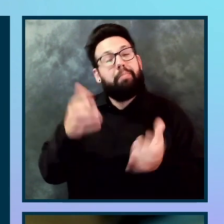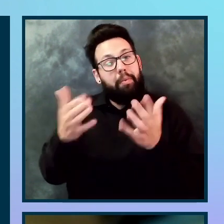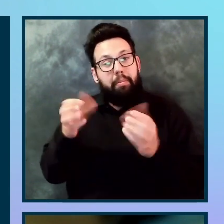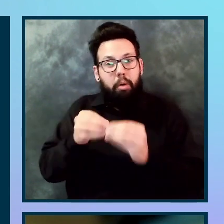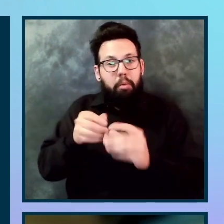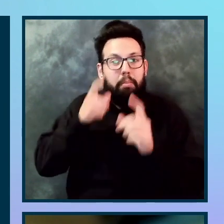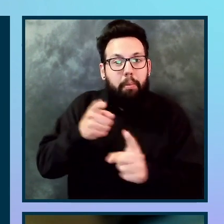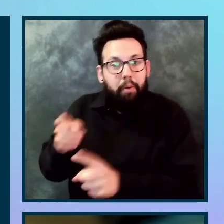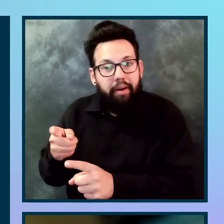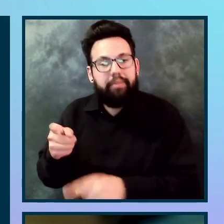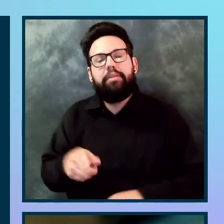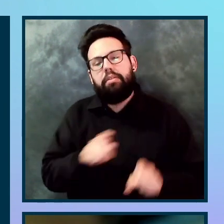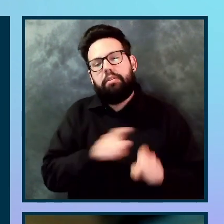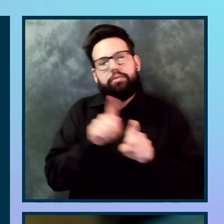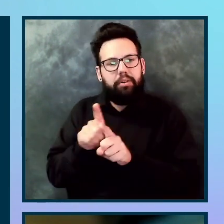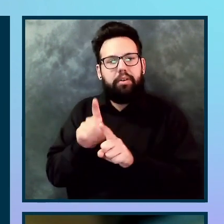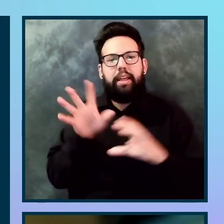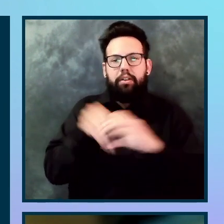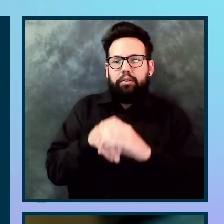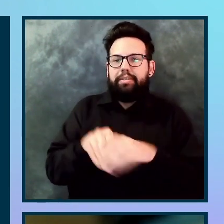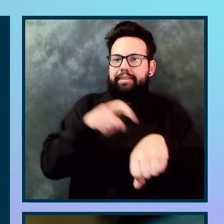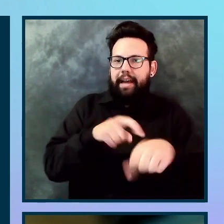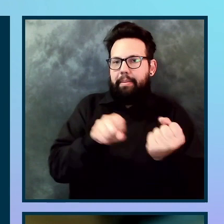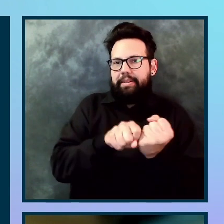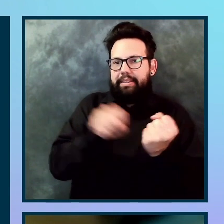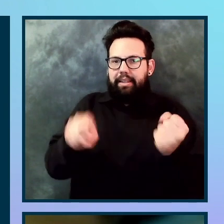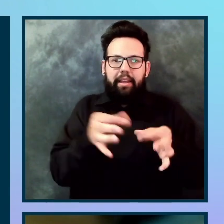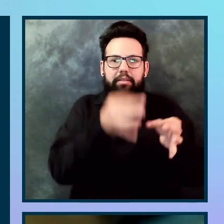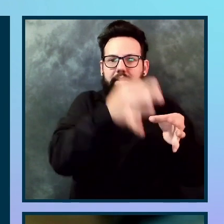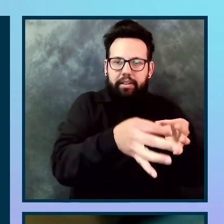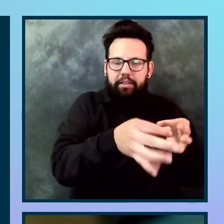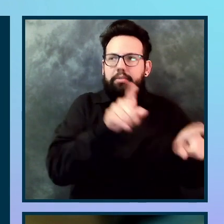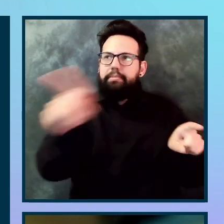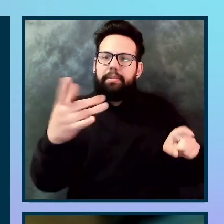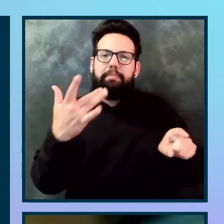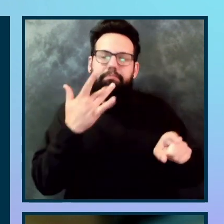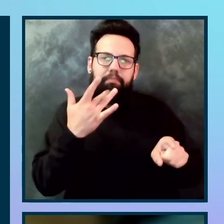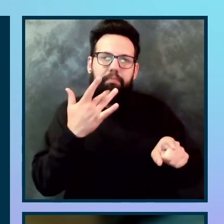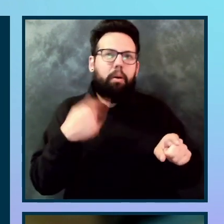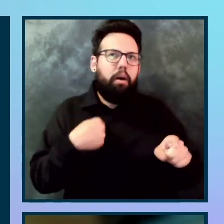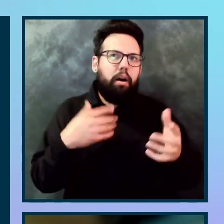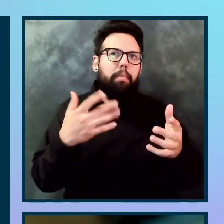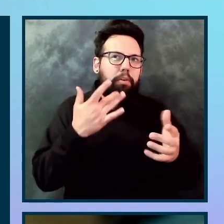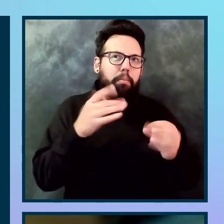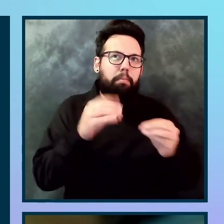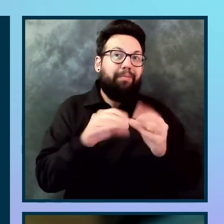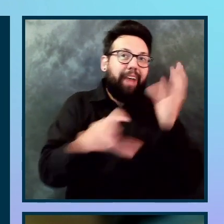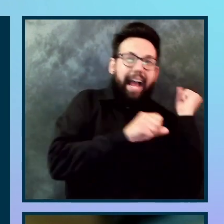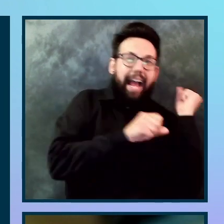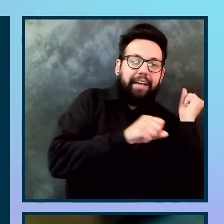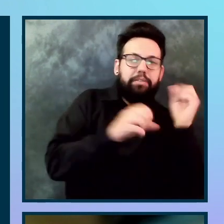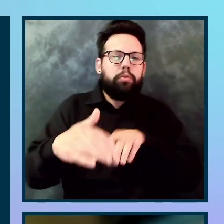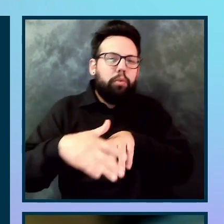some sort of time delay of when to speak. So that way users are able to go at their own pace. Or you can also